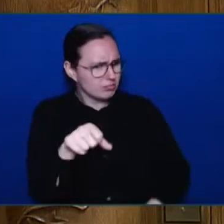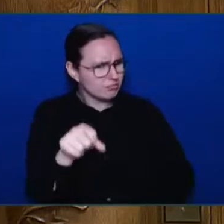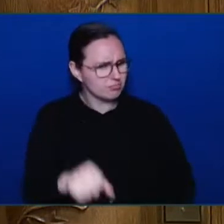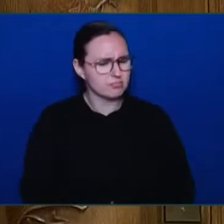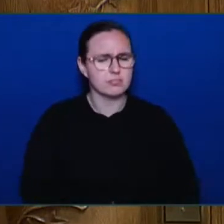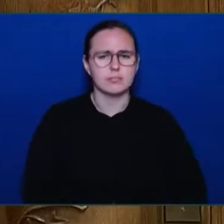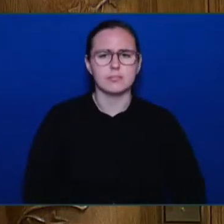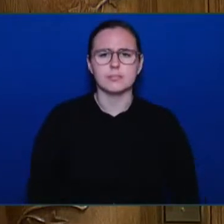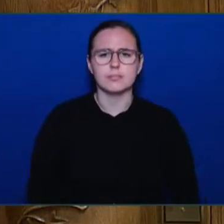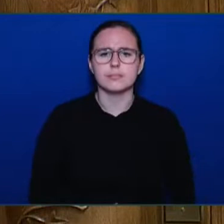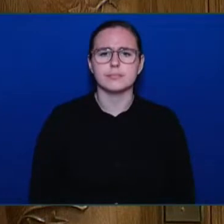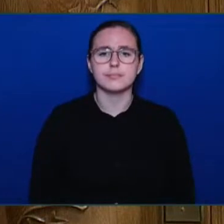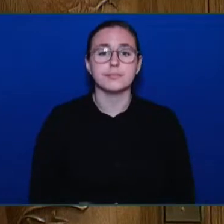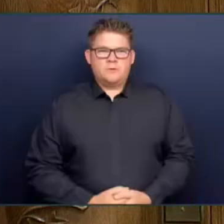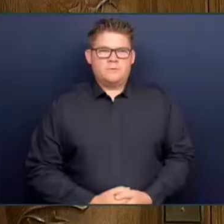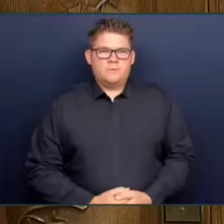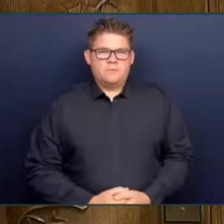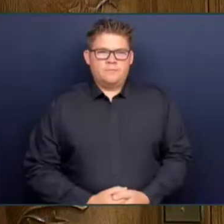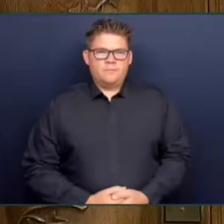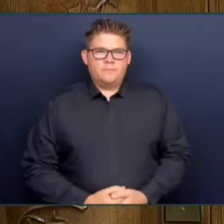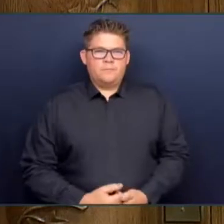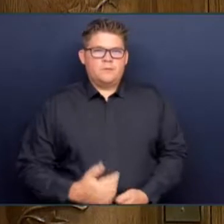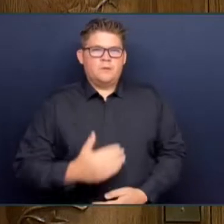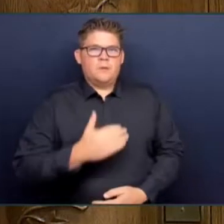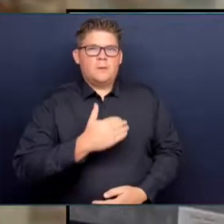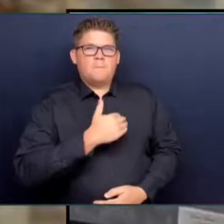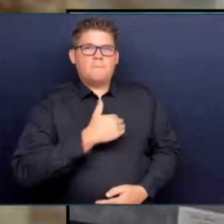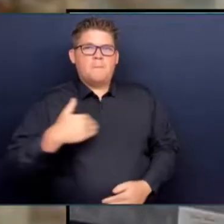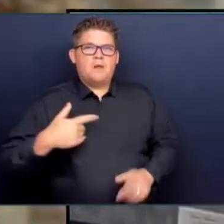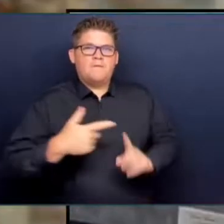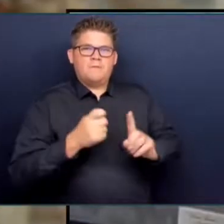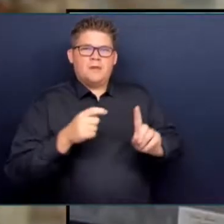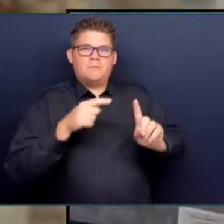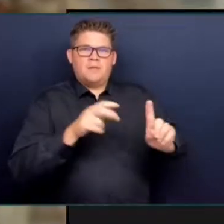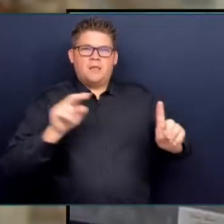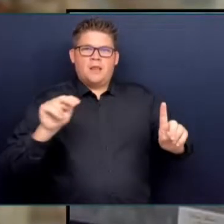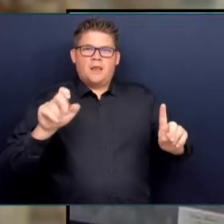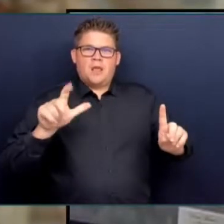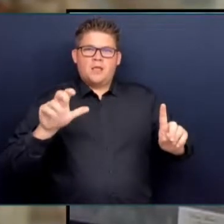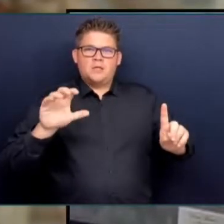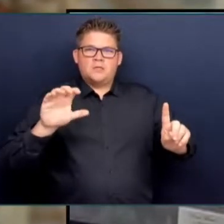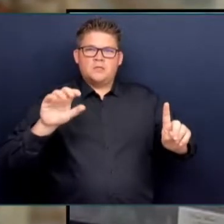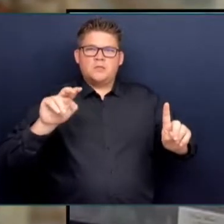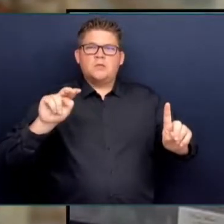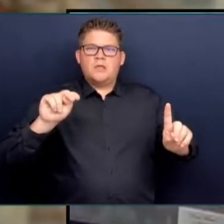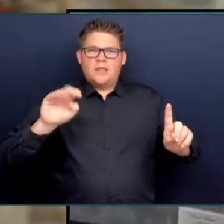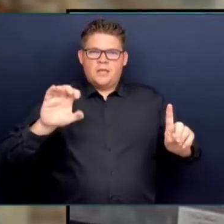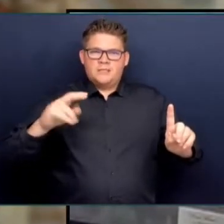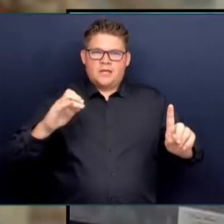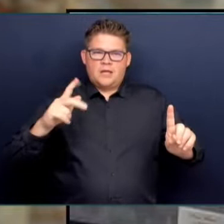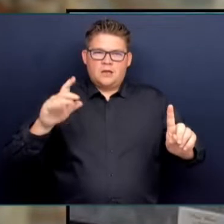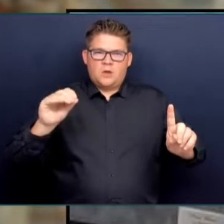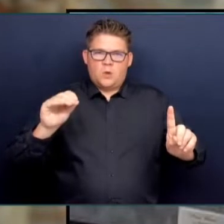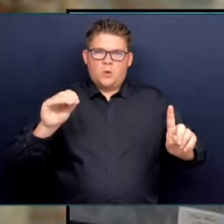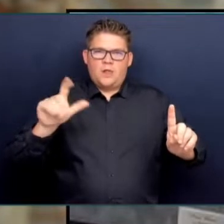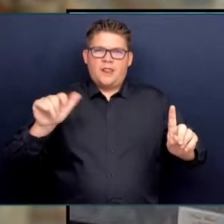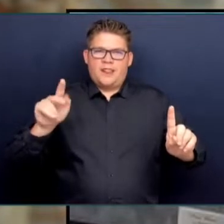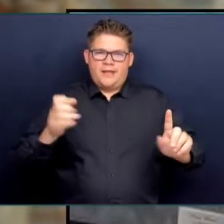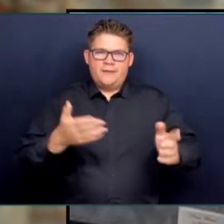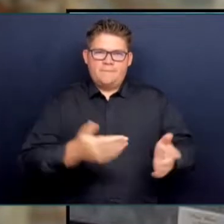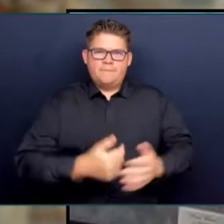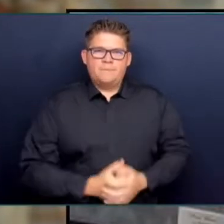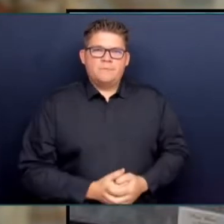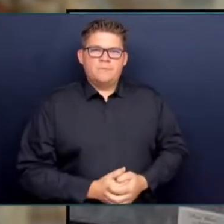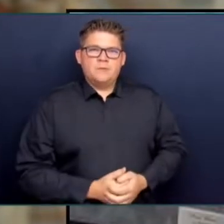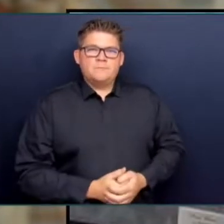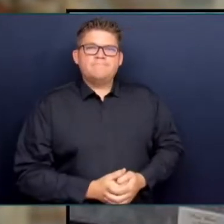Thank you, Mr. Speaker, and it's a pleasure to have an opportunity to ask a question today, especially in light of the shenanigans that the BC Liberals undertook last Thursday